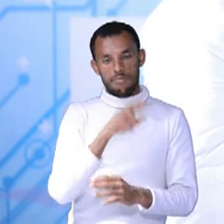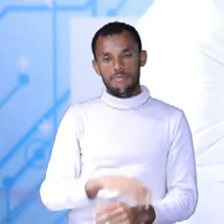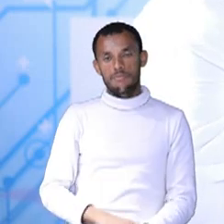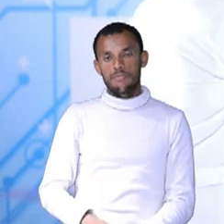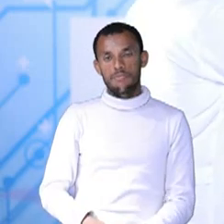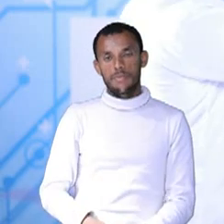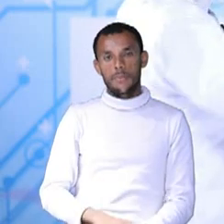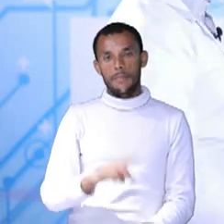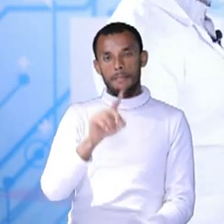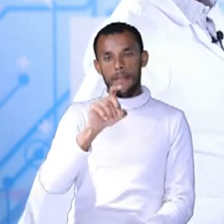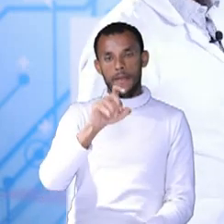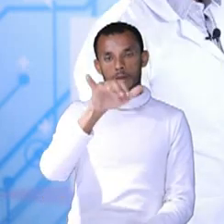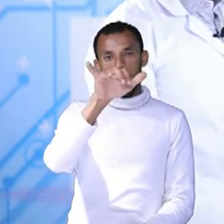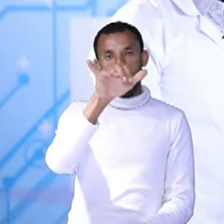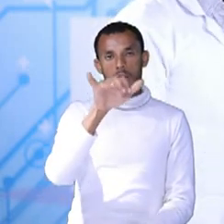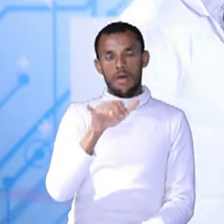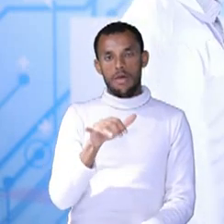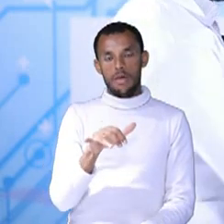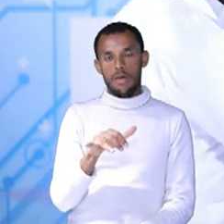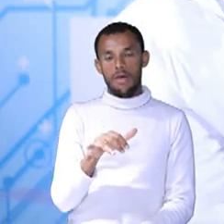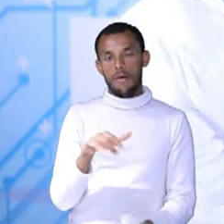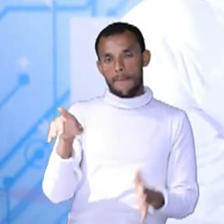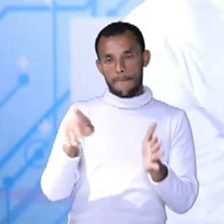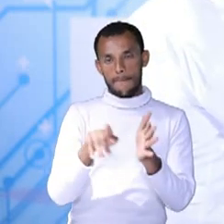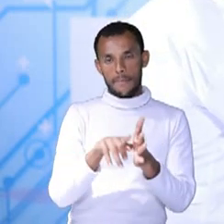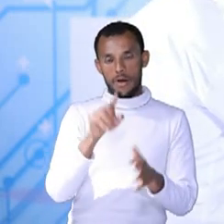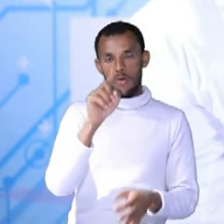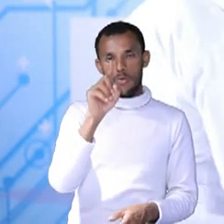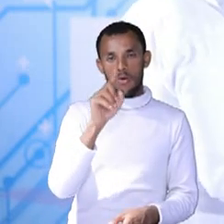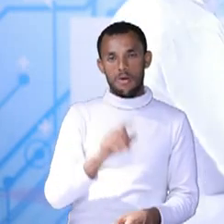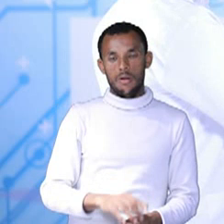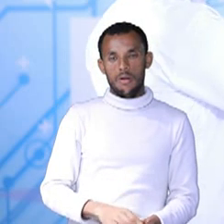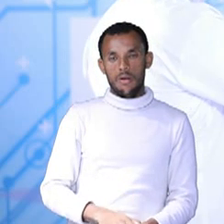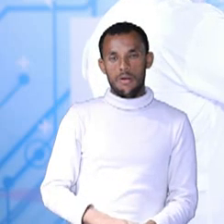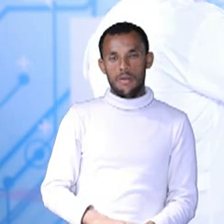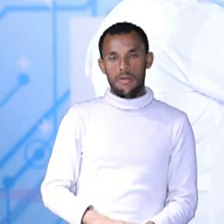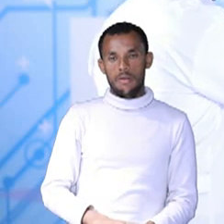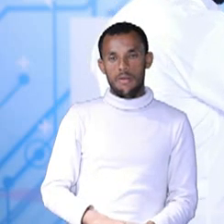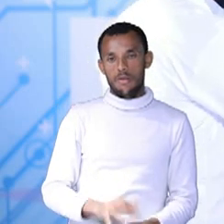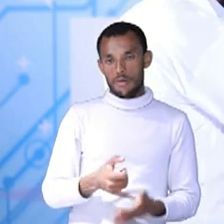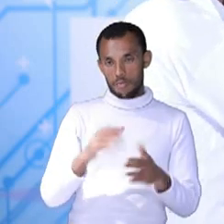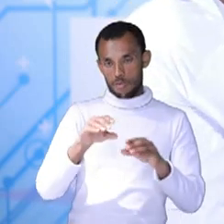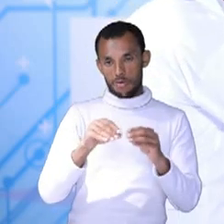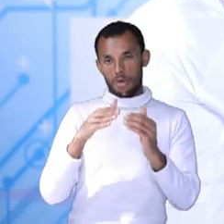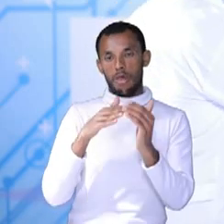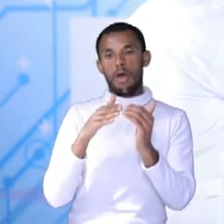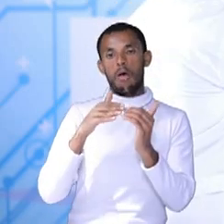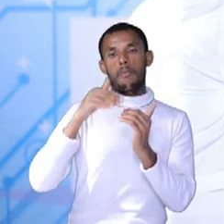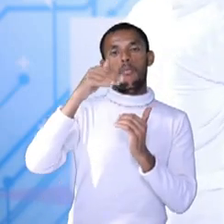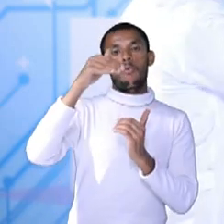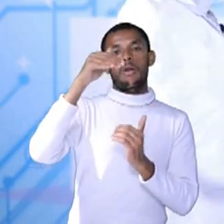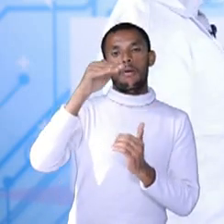x, y. The graph of x squared minus 1, as it is from minus 1, it moves upwards a